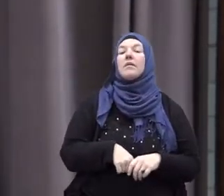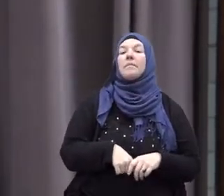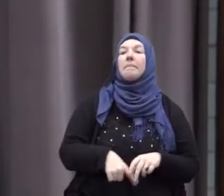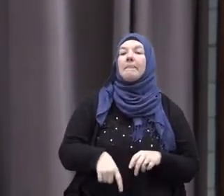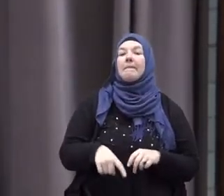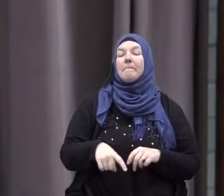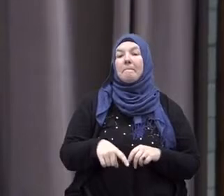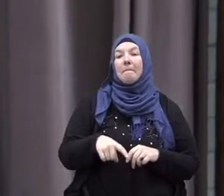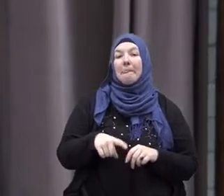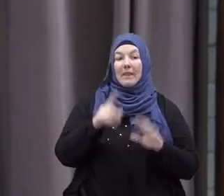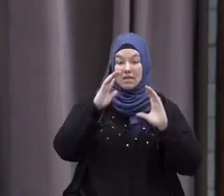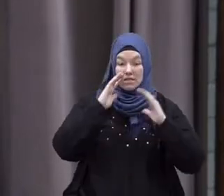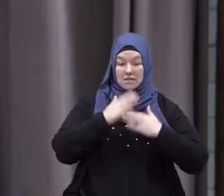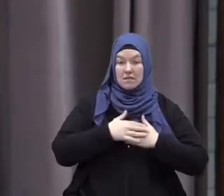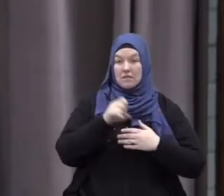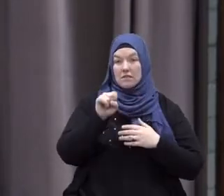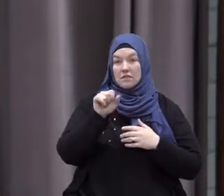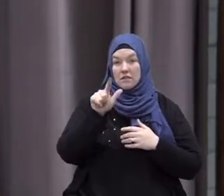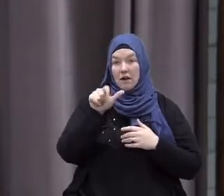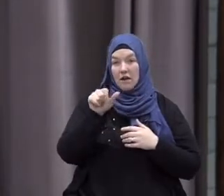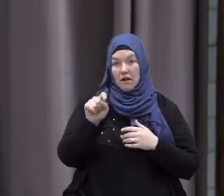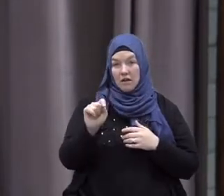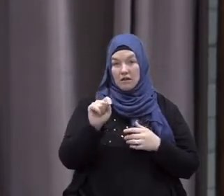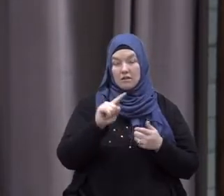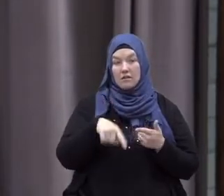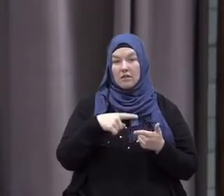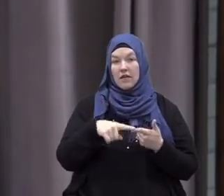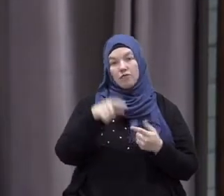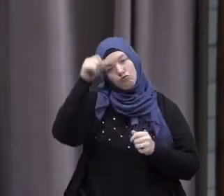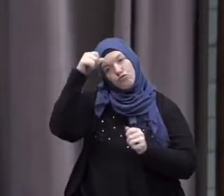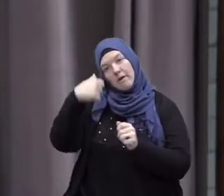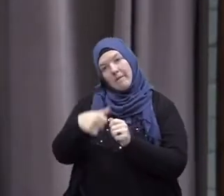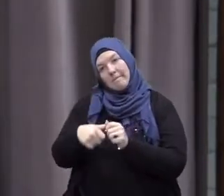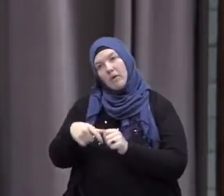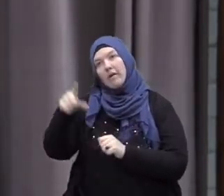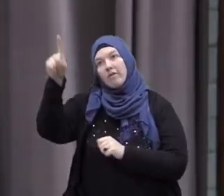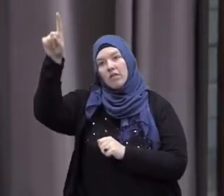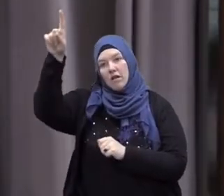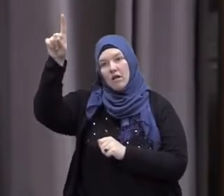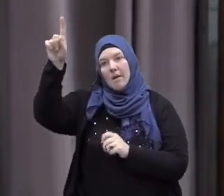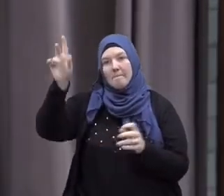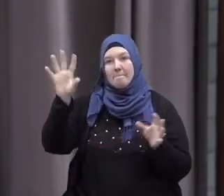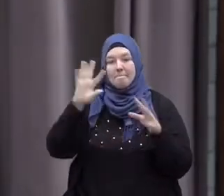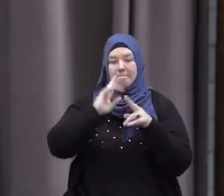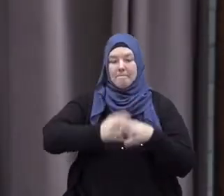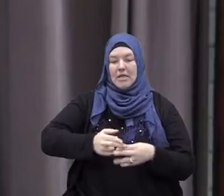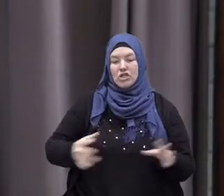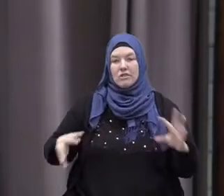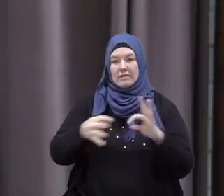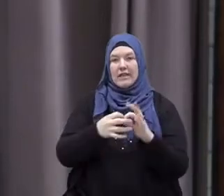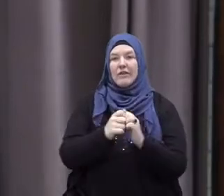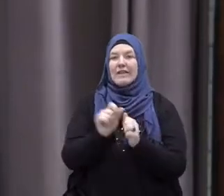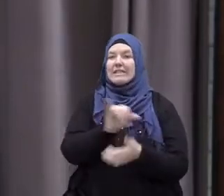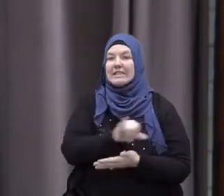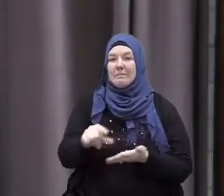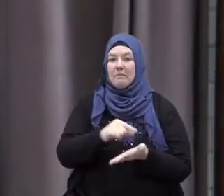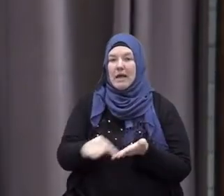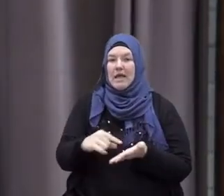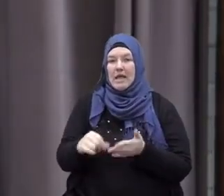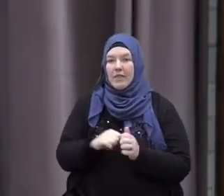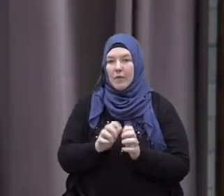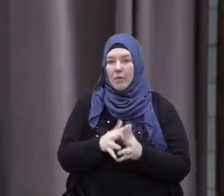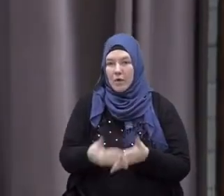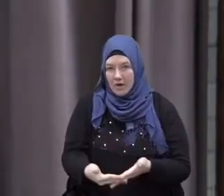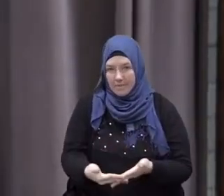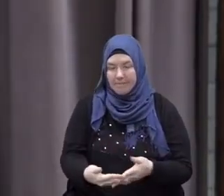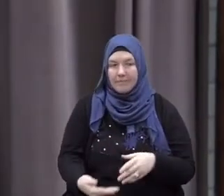So here you have salah and dhikr mentioned together in the same ayah. And